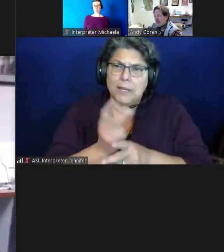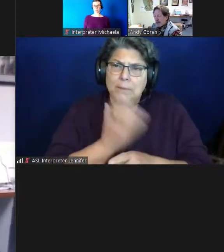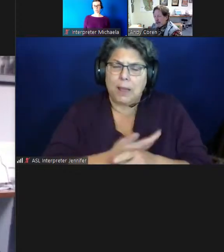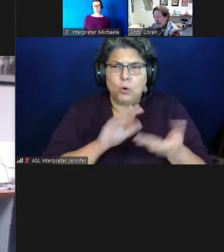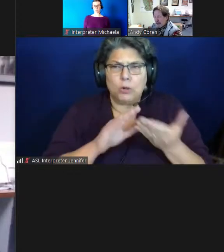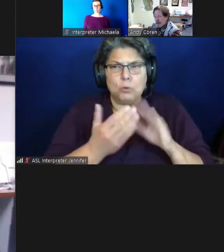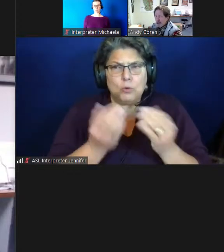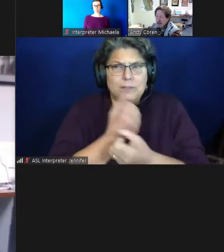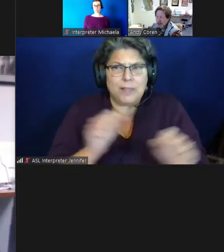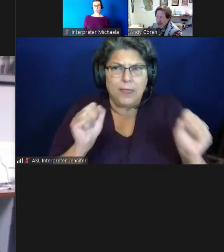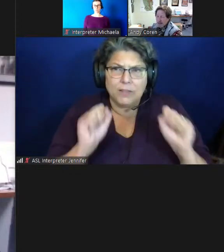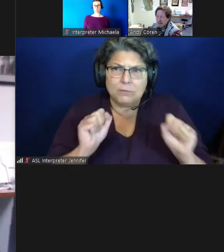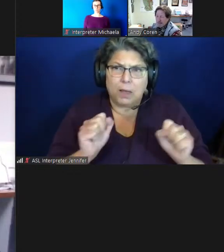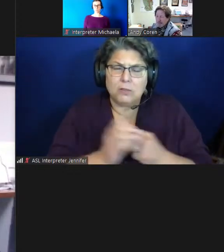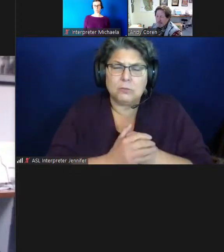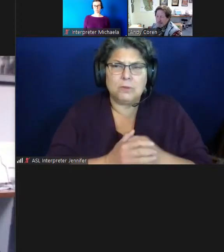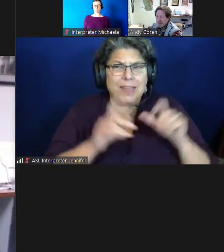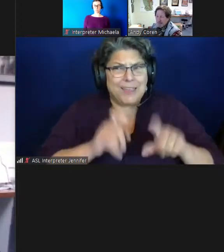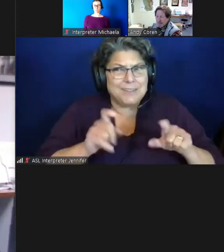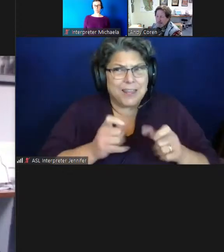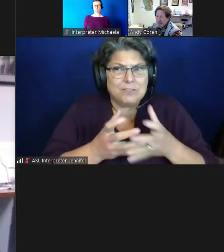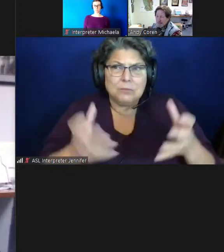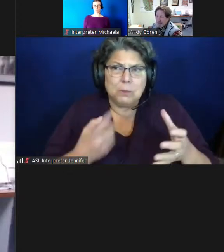with as much testing as they can.